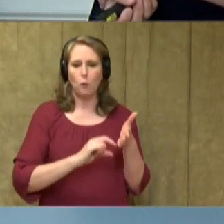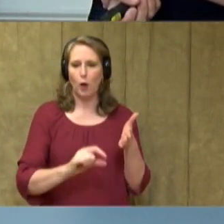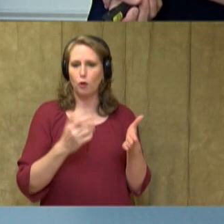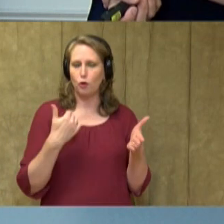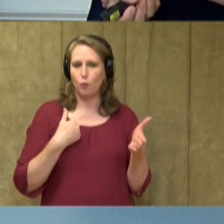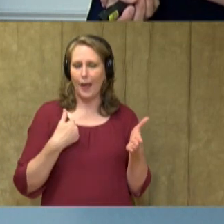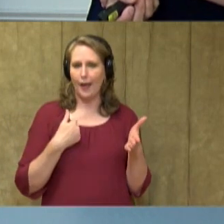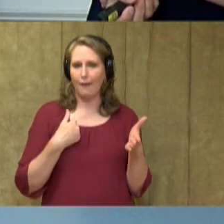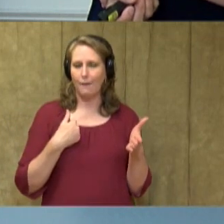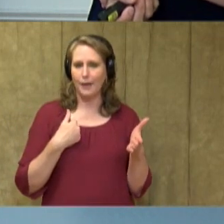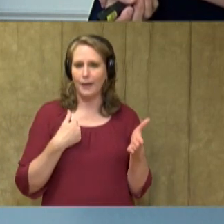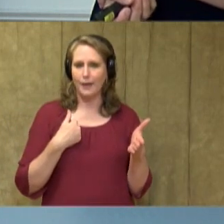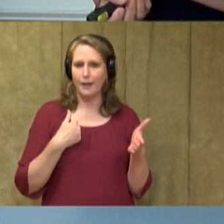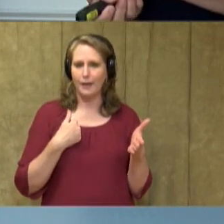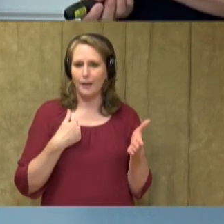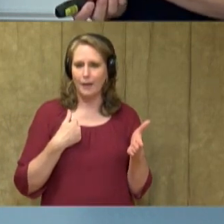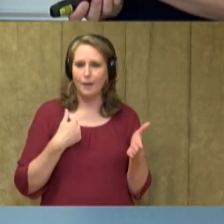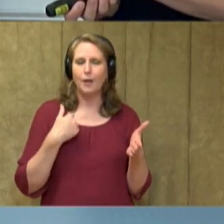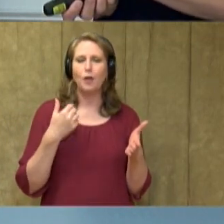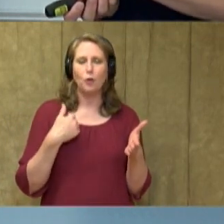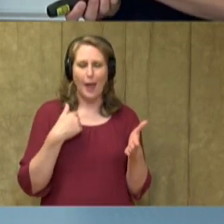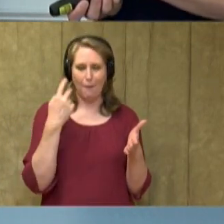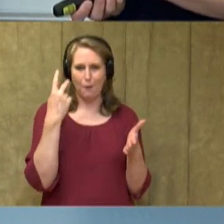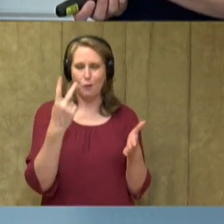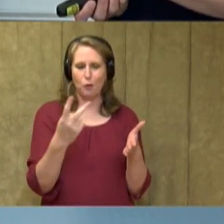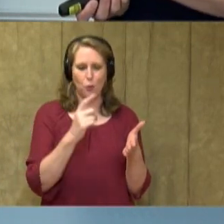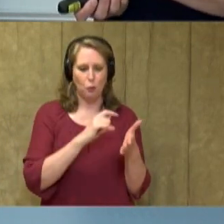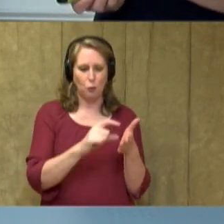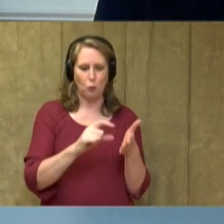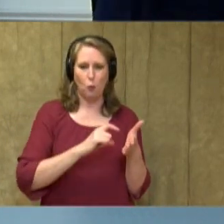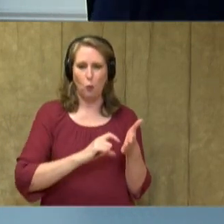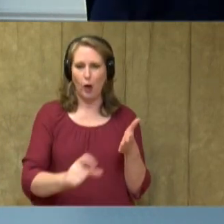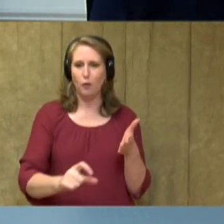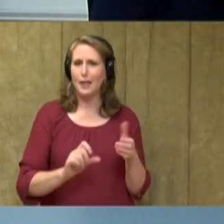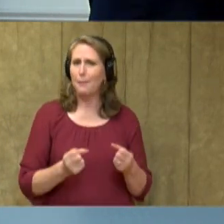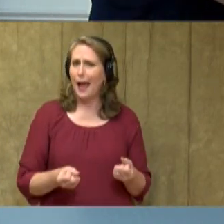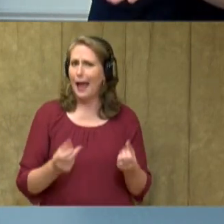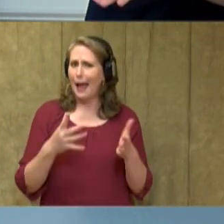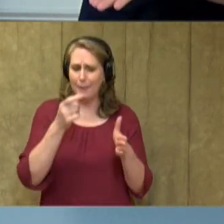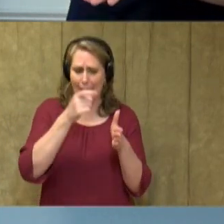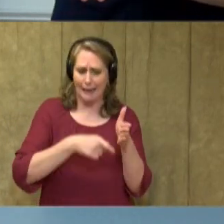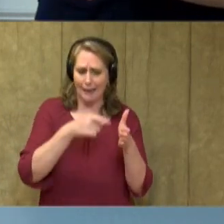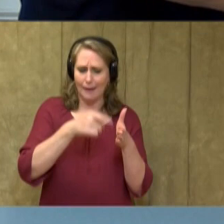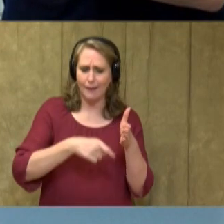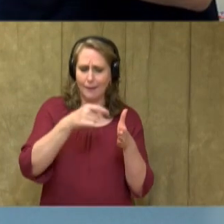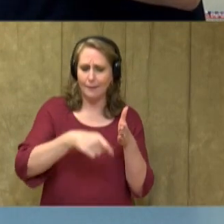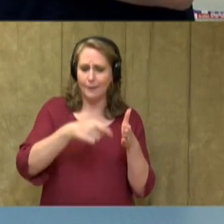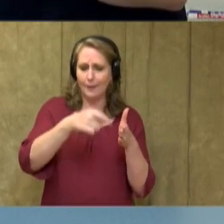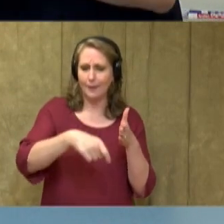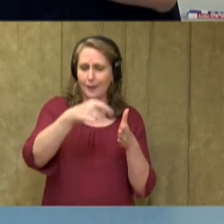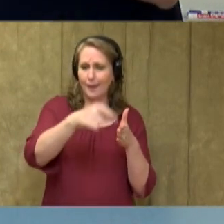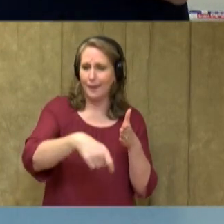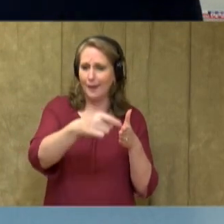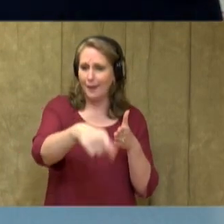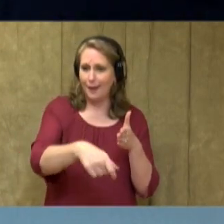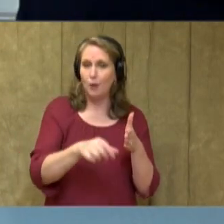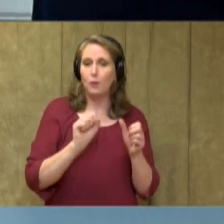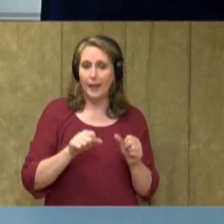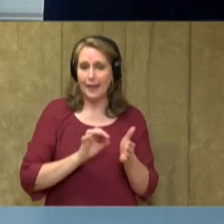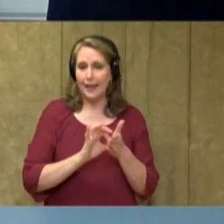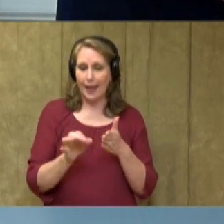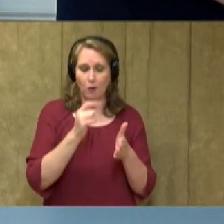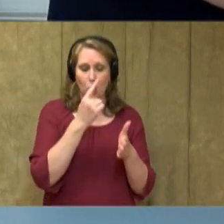you have? That's right, you have 2 rows. But how many are in each row? Well, we could